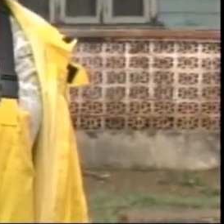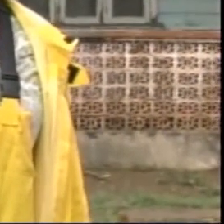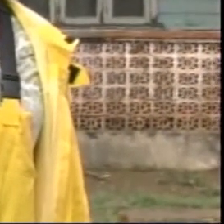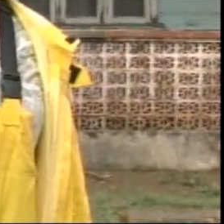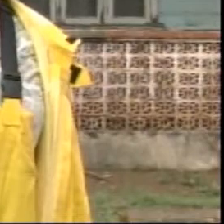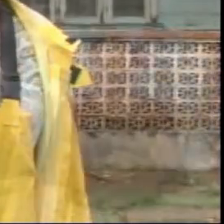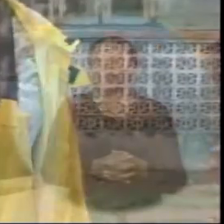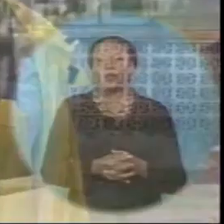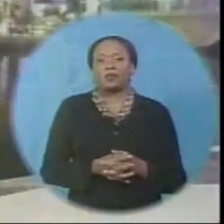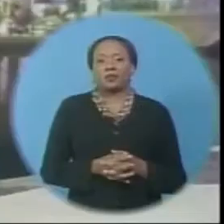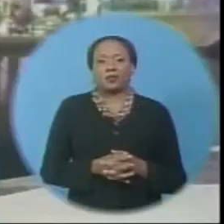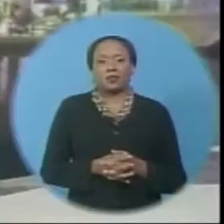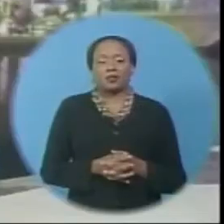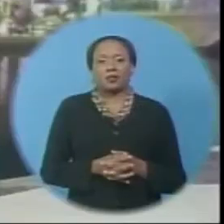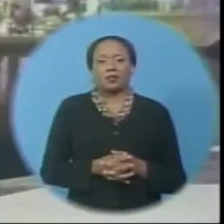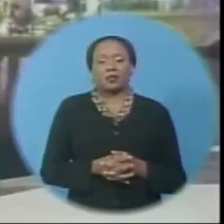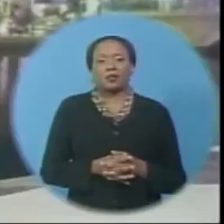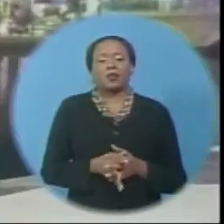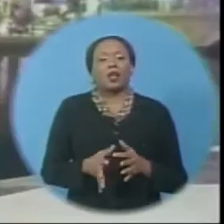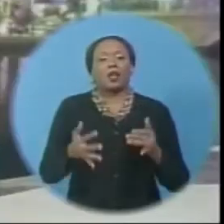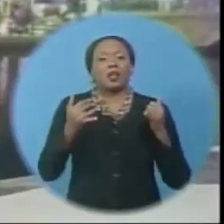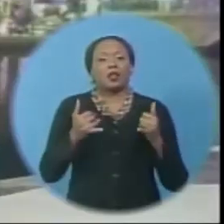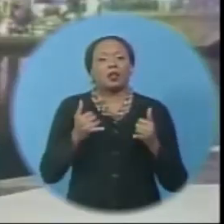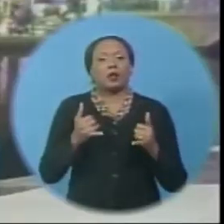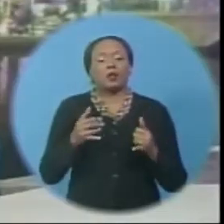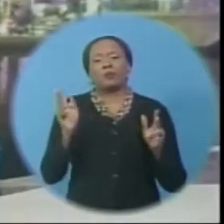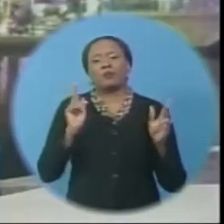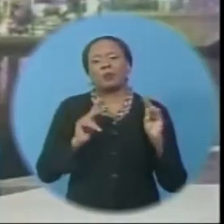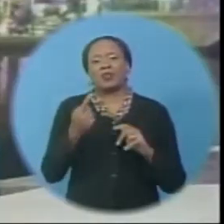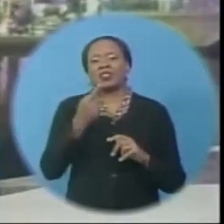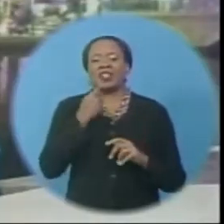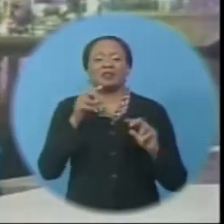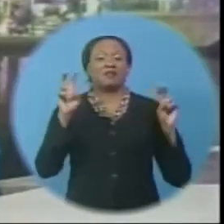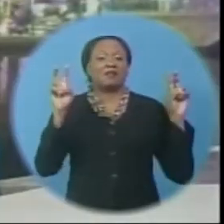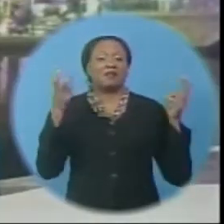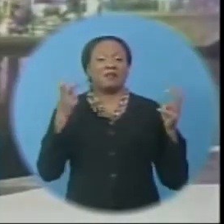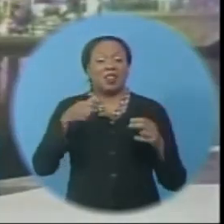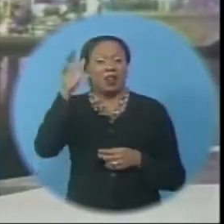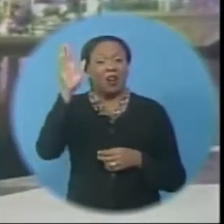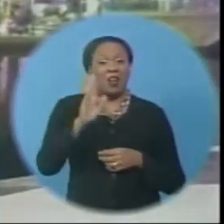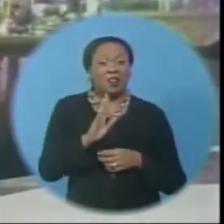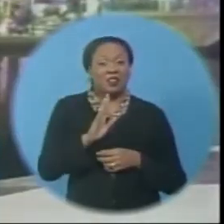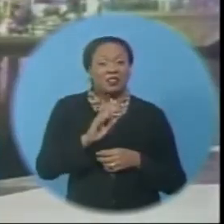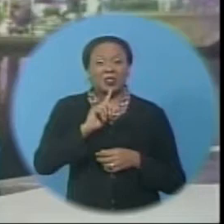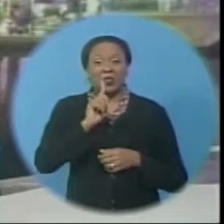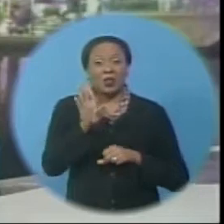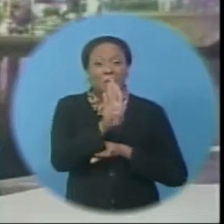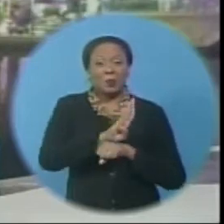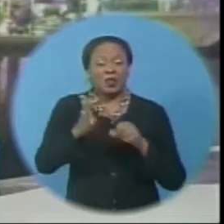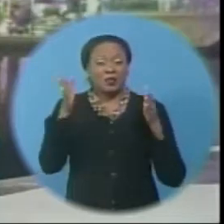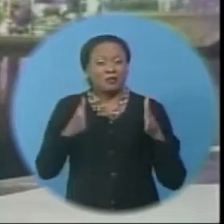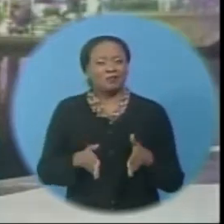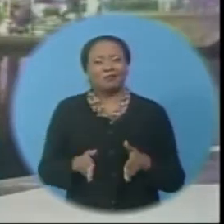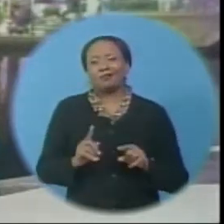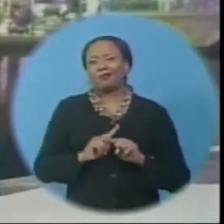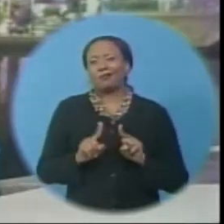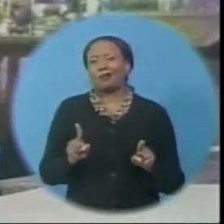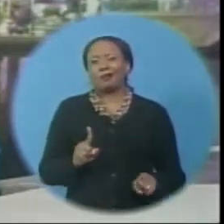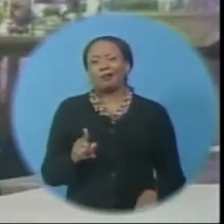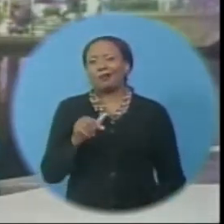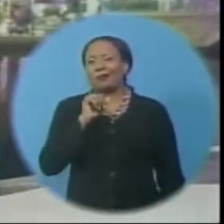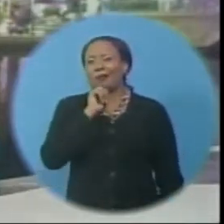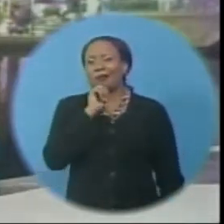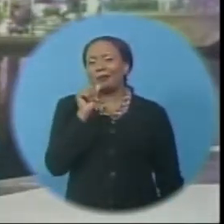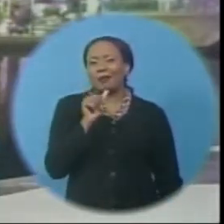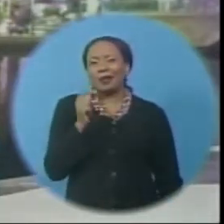for CBC News. Lisa, thank you very much. Well, they say God is a Bajan, but it didn't seem that way